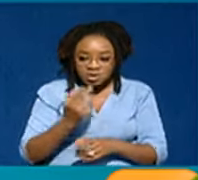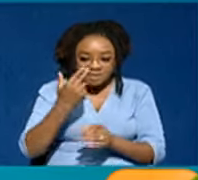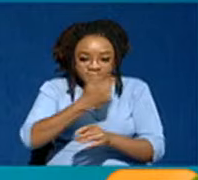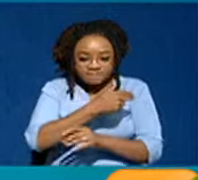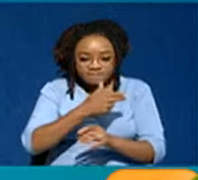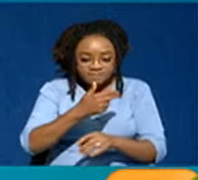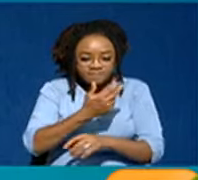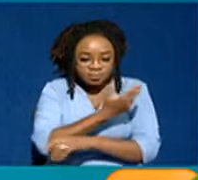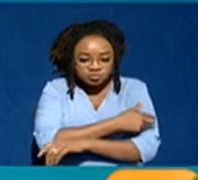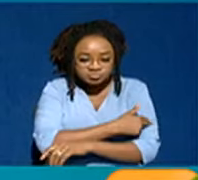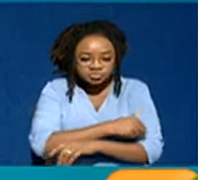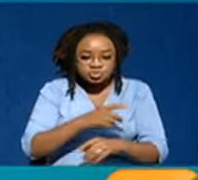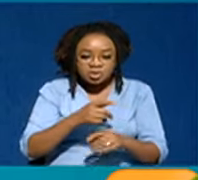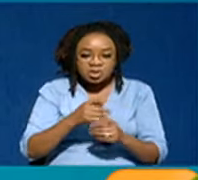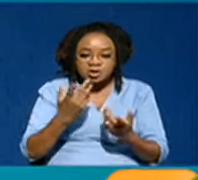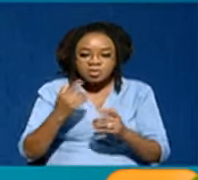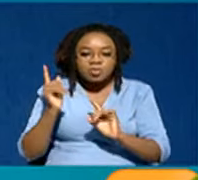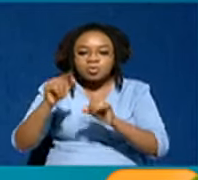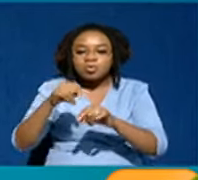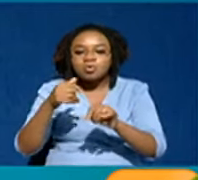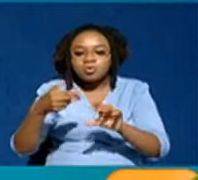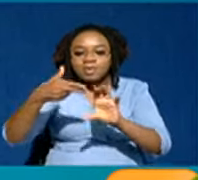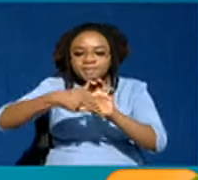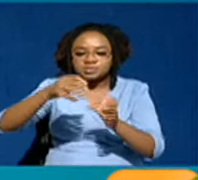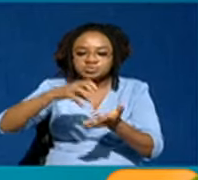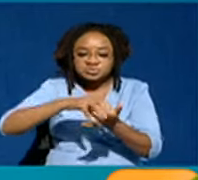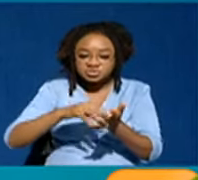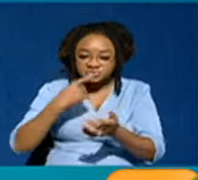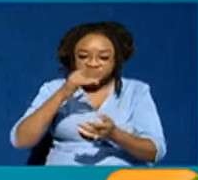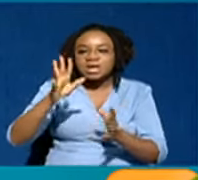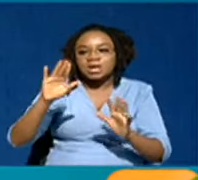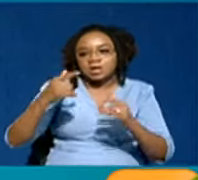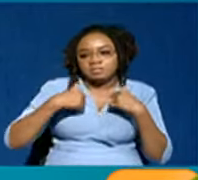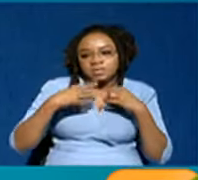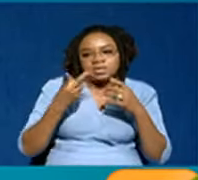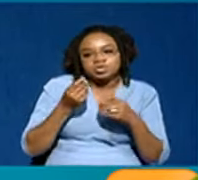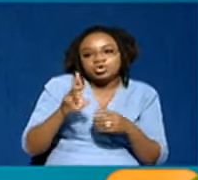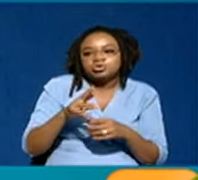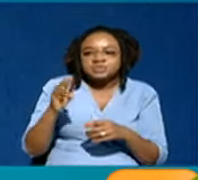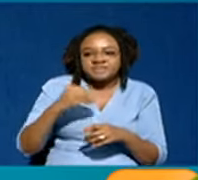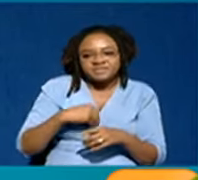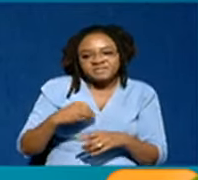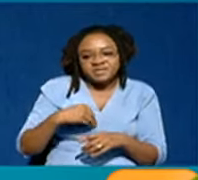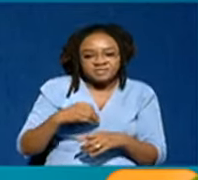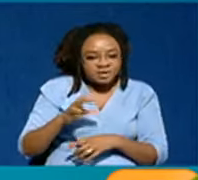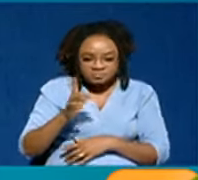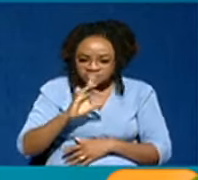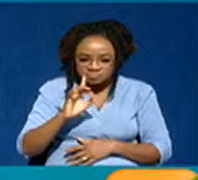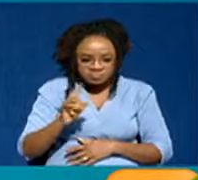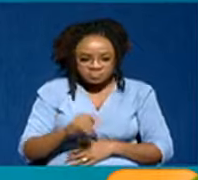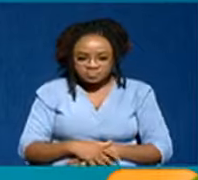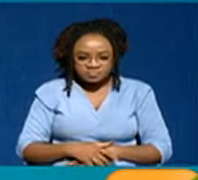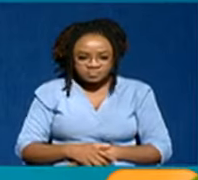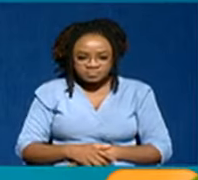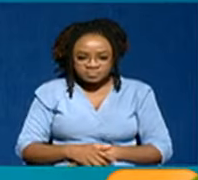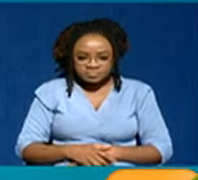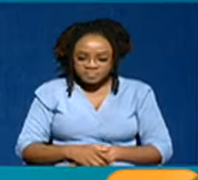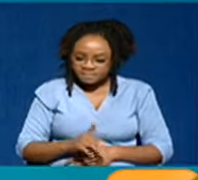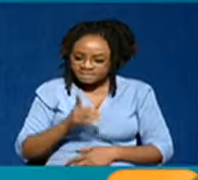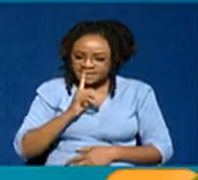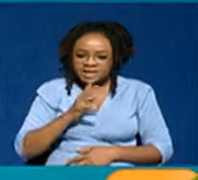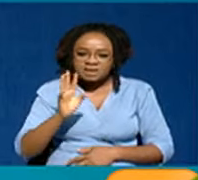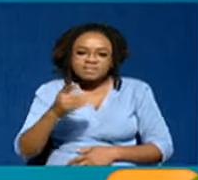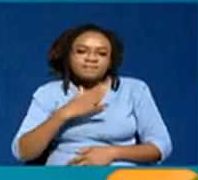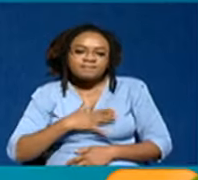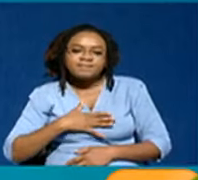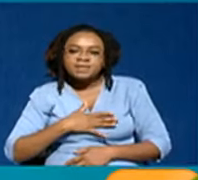now fuel my car. Or you can say that your landlord comes in the night and tells you want the rent, you say, no, I have my lab coat and my stethoscope and my doctor,